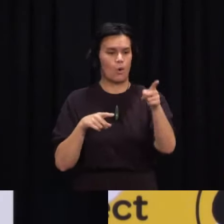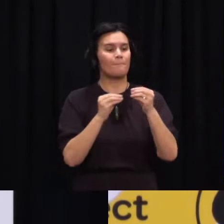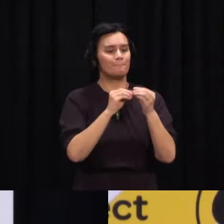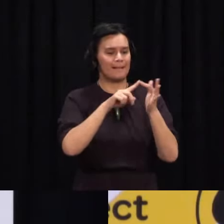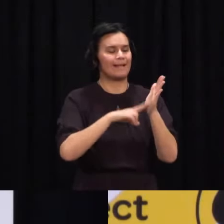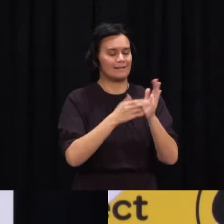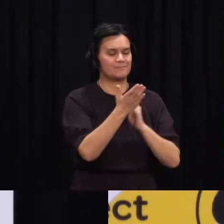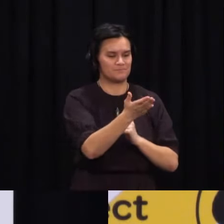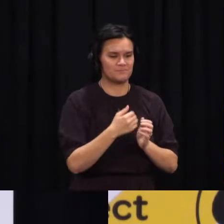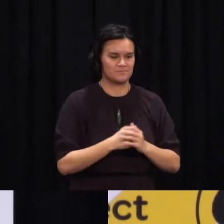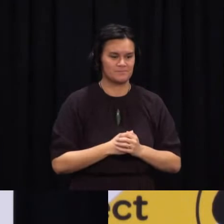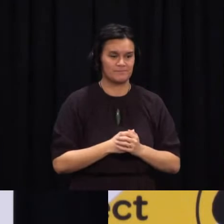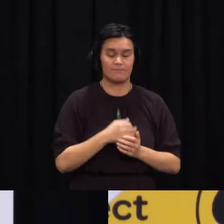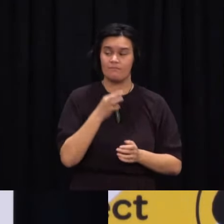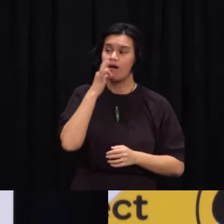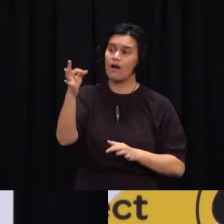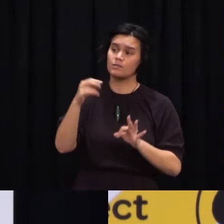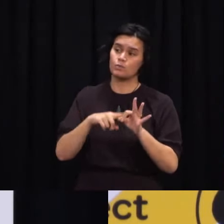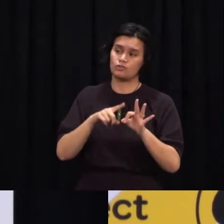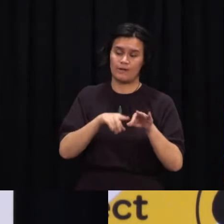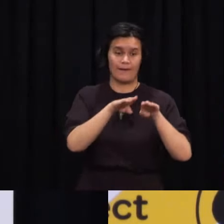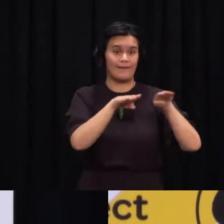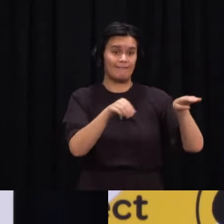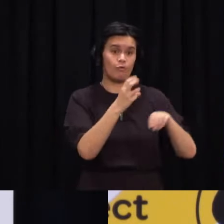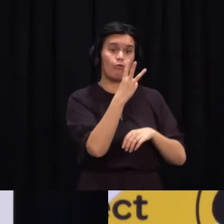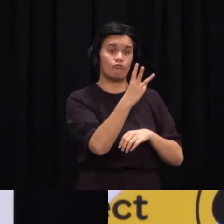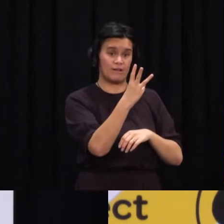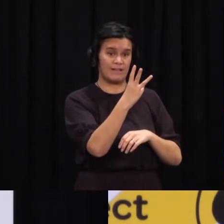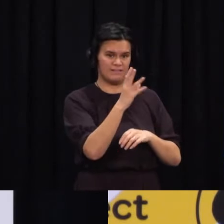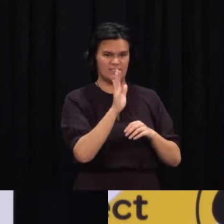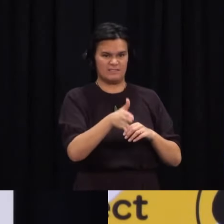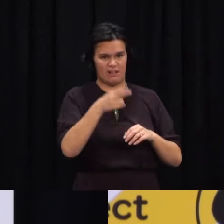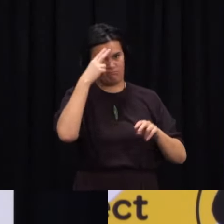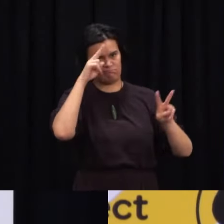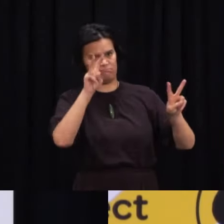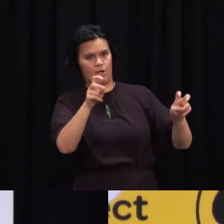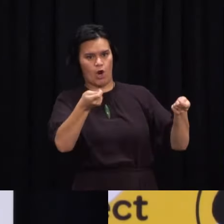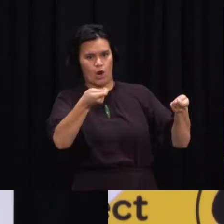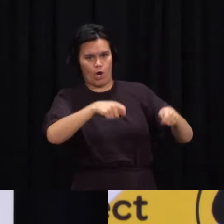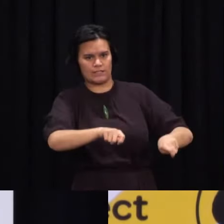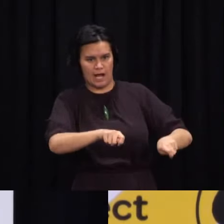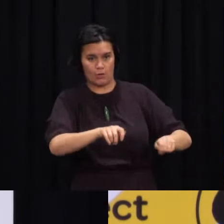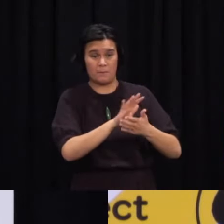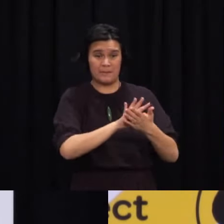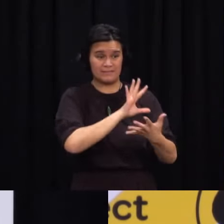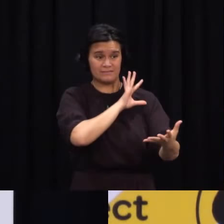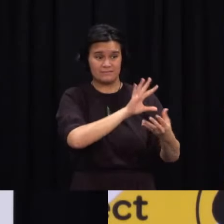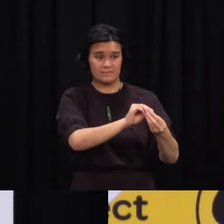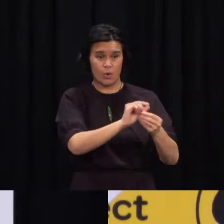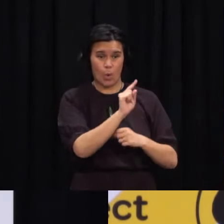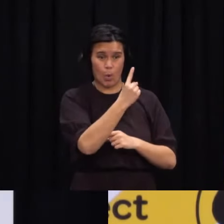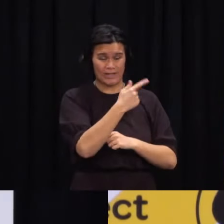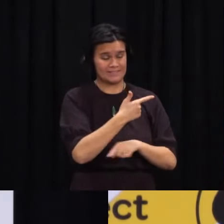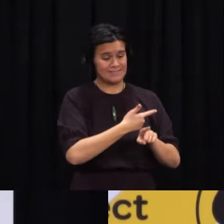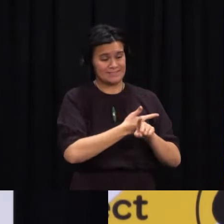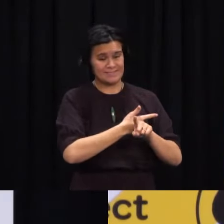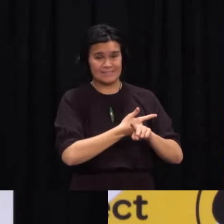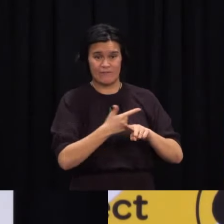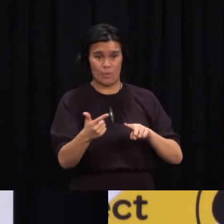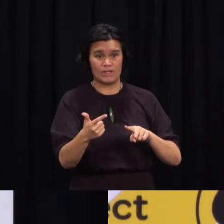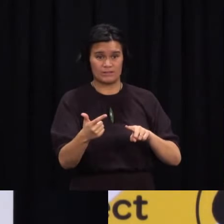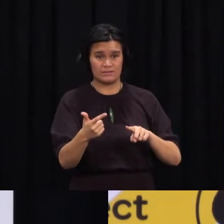Ben. That's all right. The level 3 lockdown is obviously still a lockdown, as you say. It is. It will take Auckland to 7 weeks of lockdown. Are you of a mind to offer